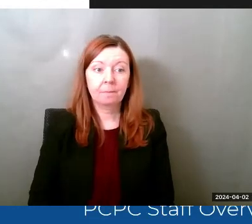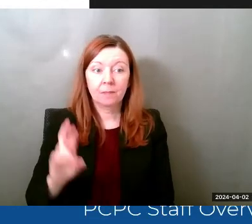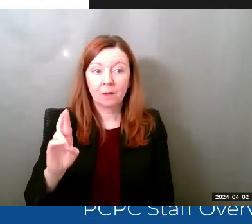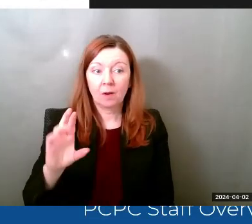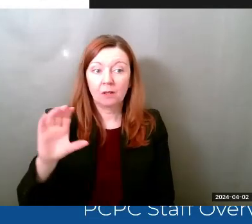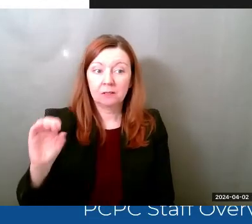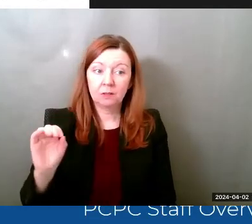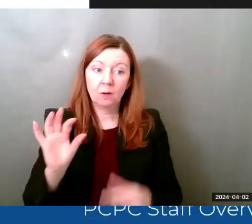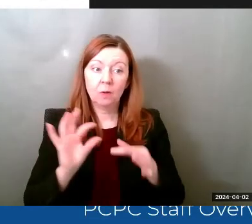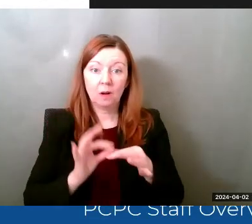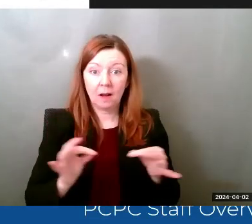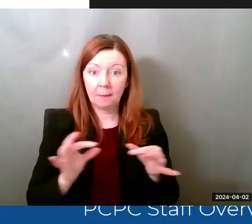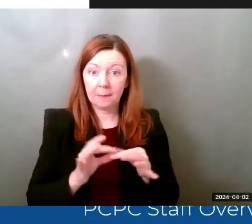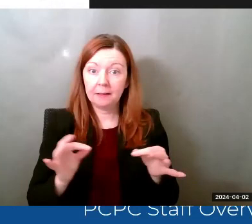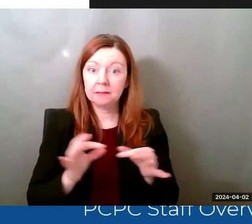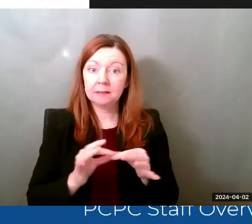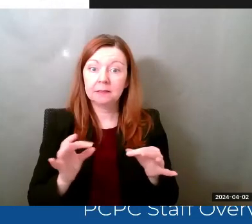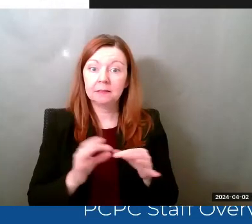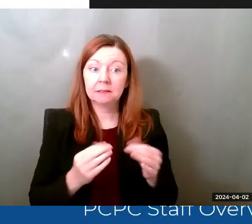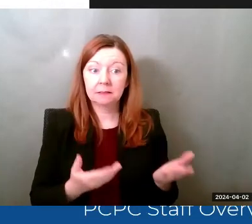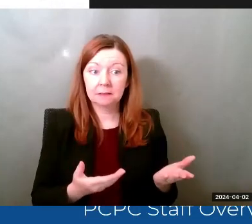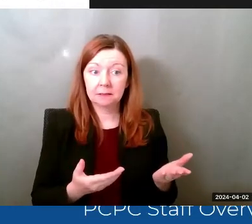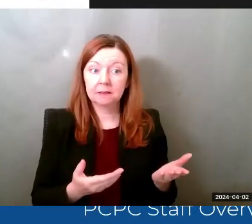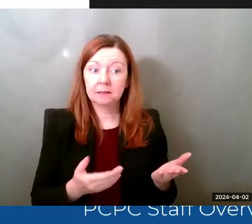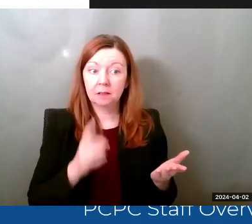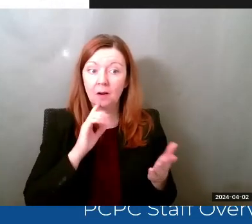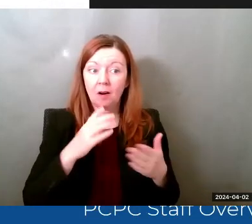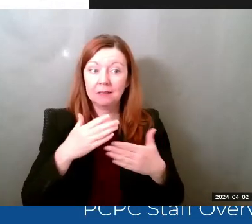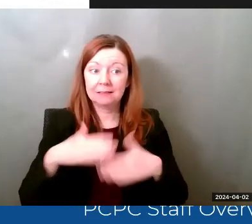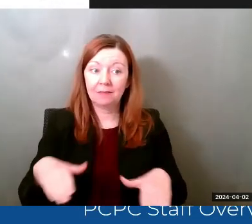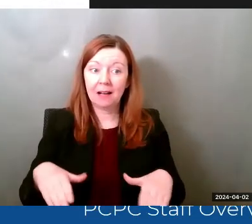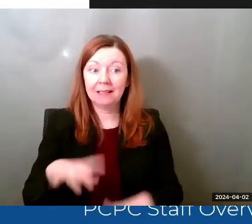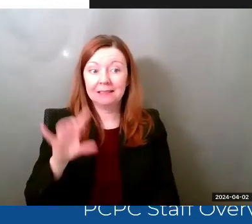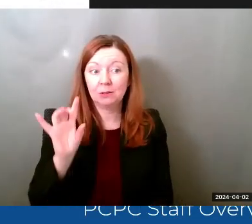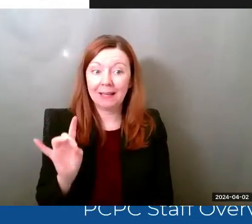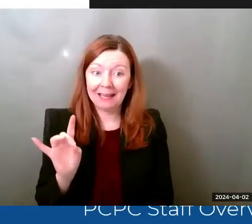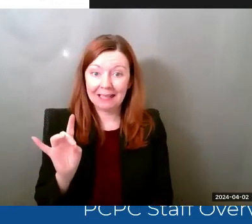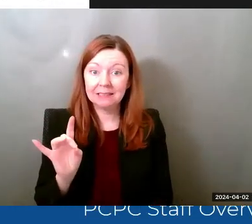RCO comments are divided into eight